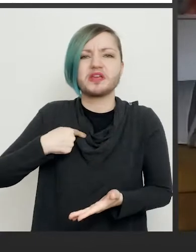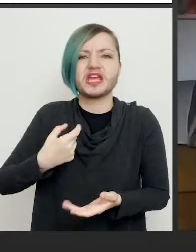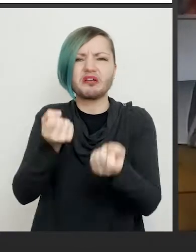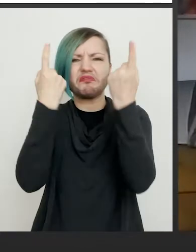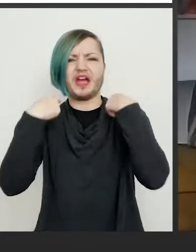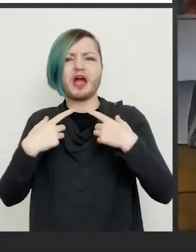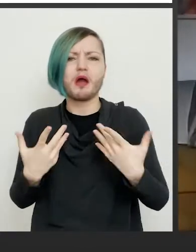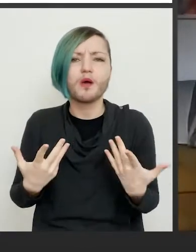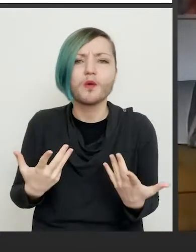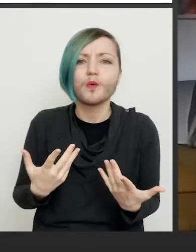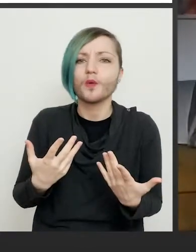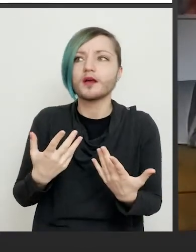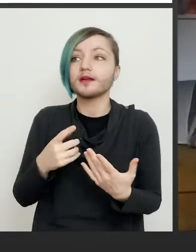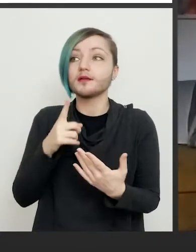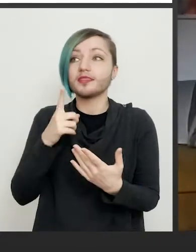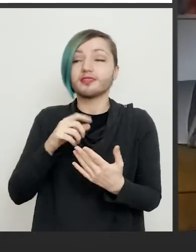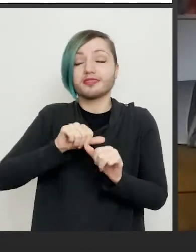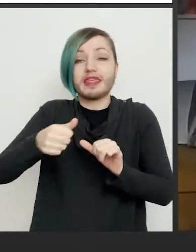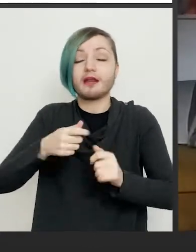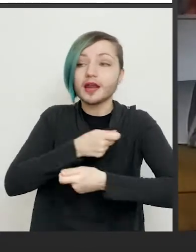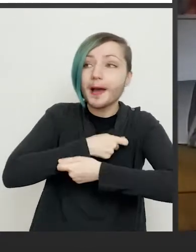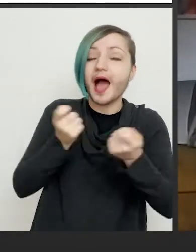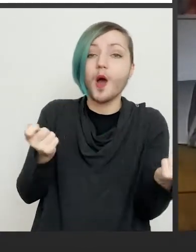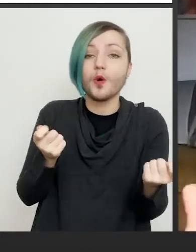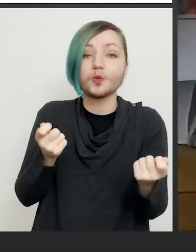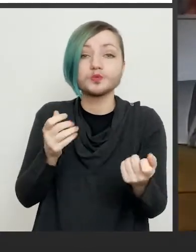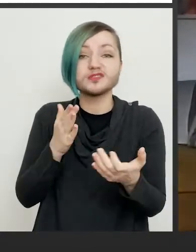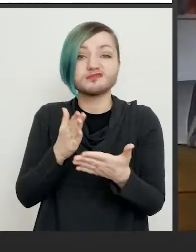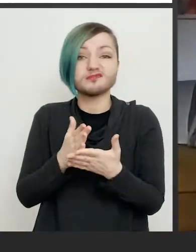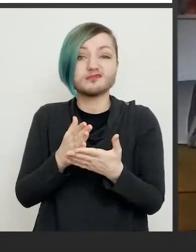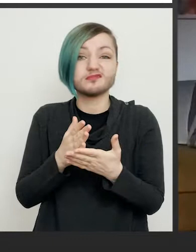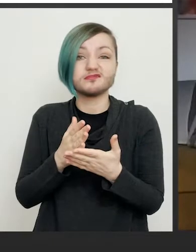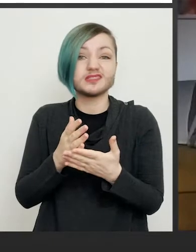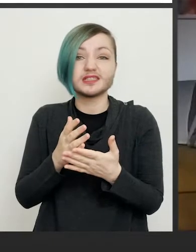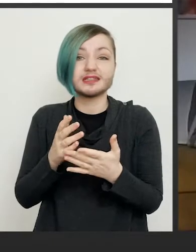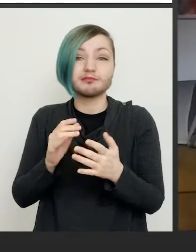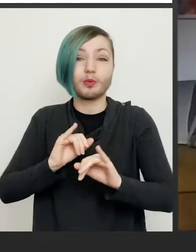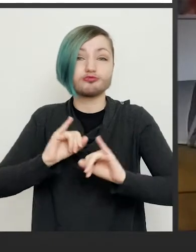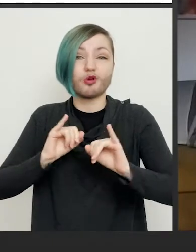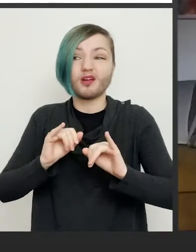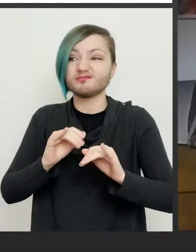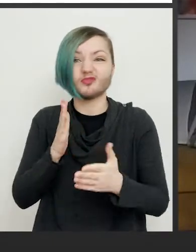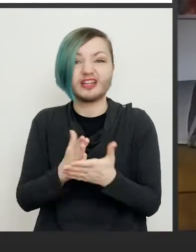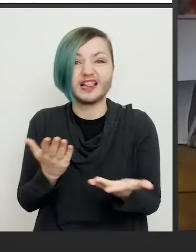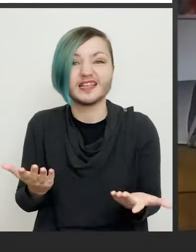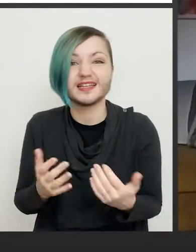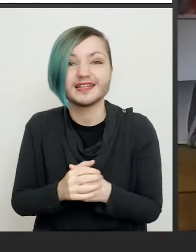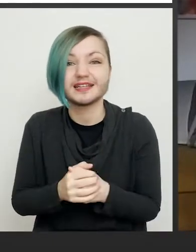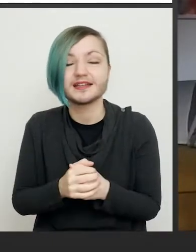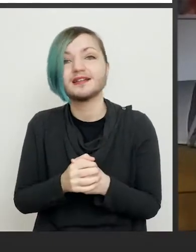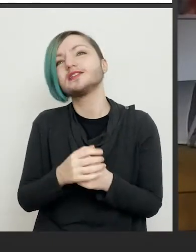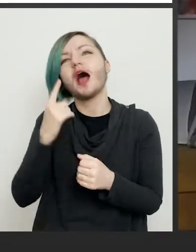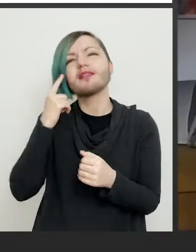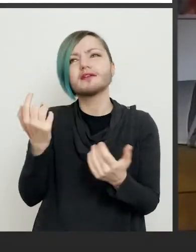understand. And when I did it, it was actually a lot less dramatic than I thought it would be. And I think for a lot of people, at least